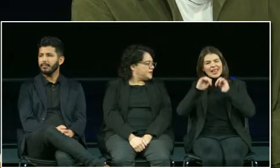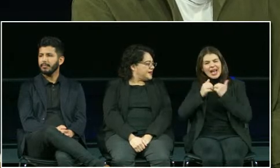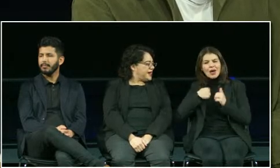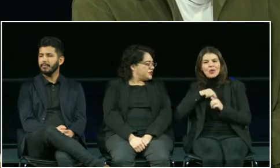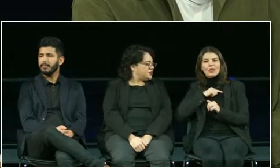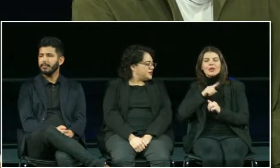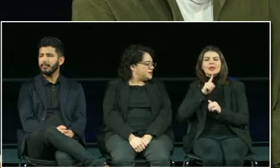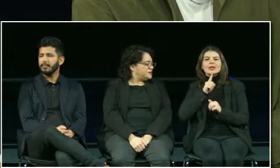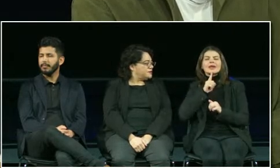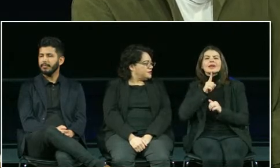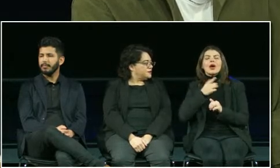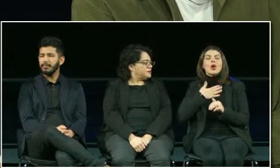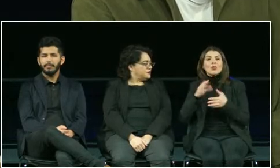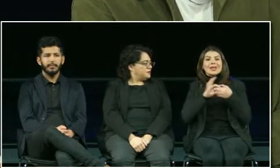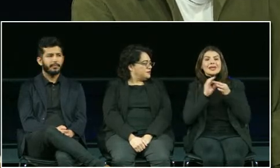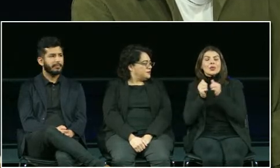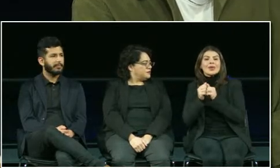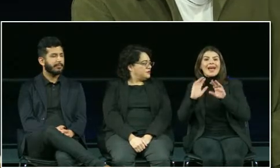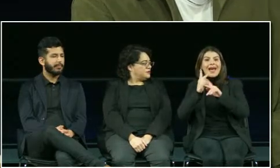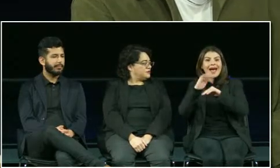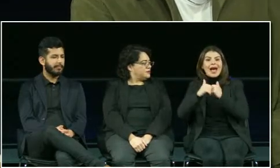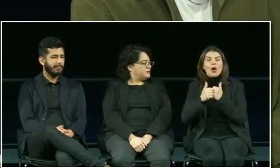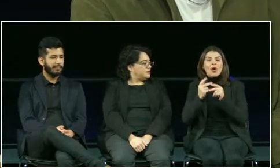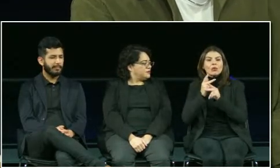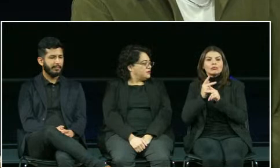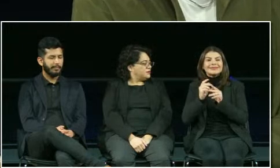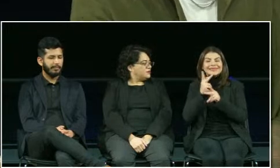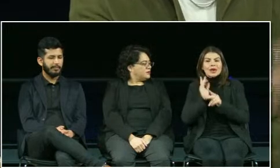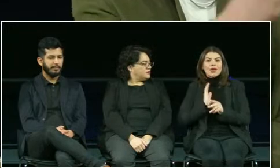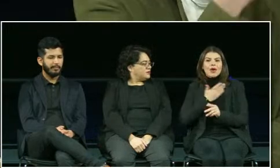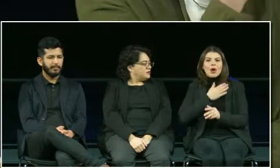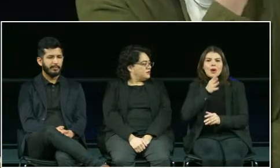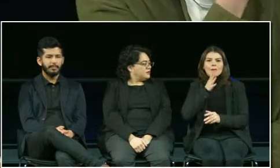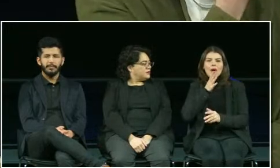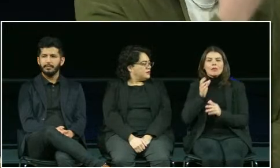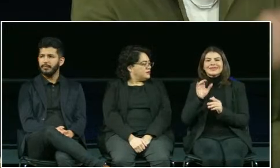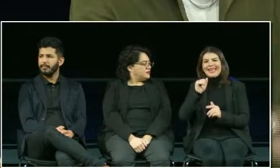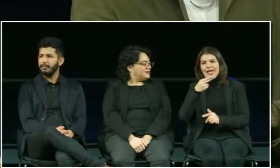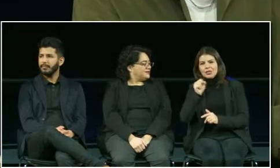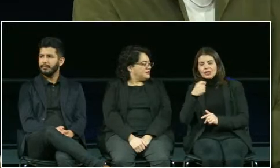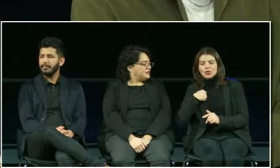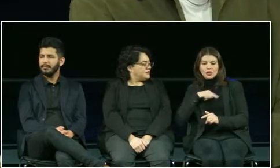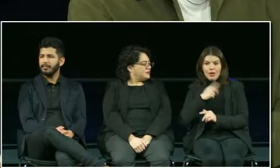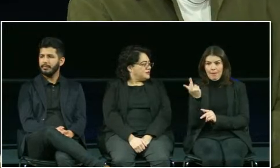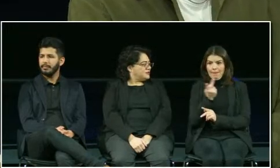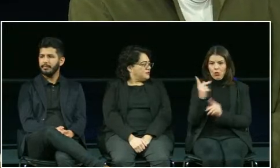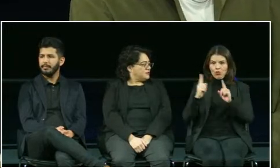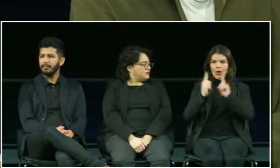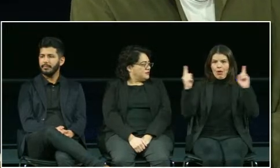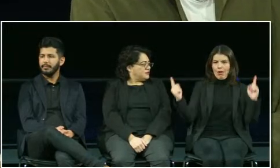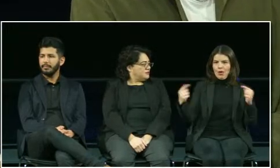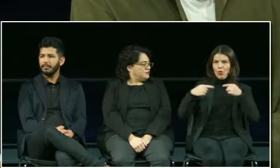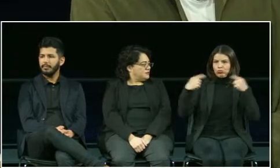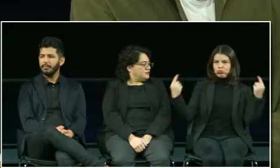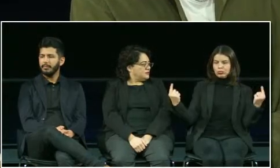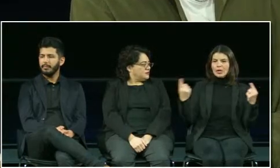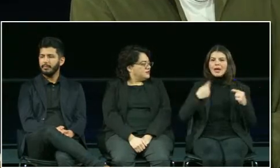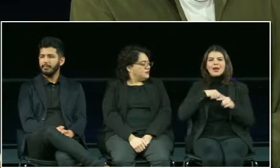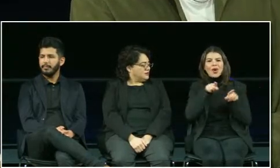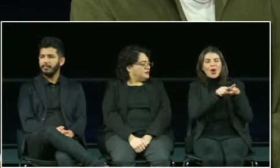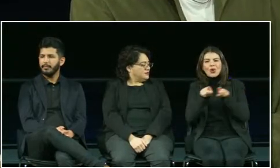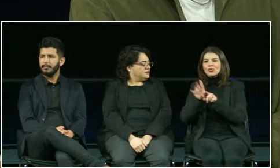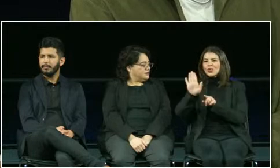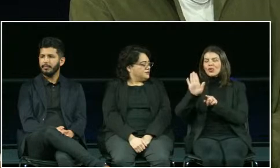sort of take them on a journey that would take two characters that are polar opposite ends of their sort of their grief,